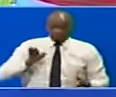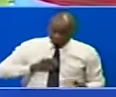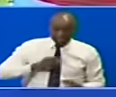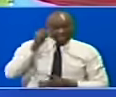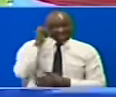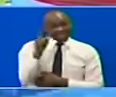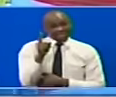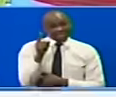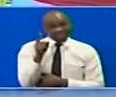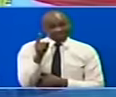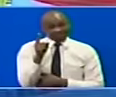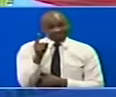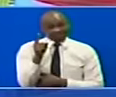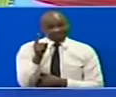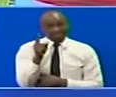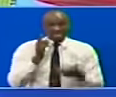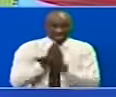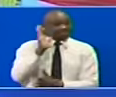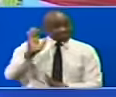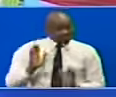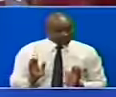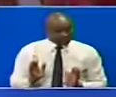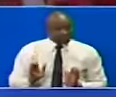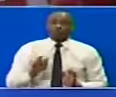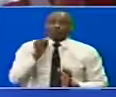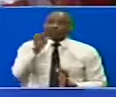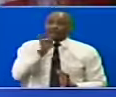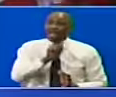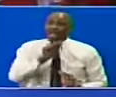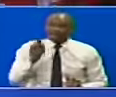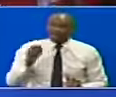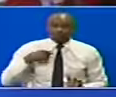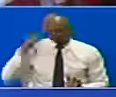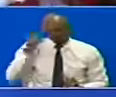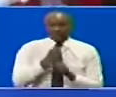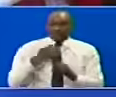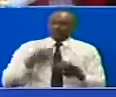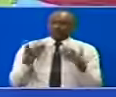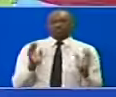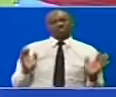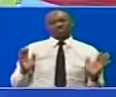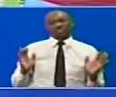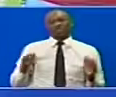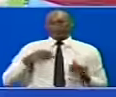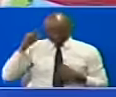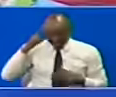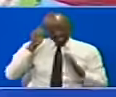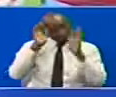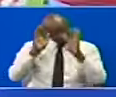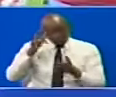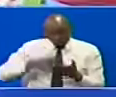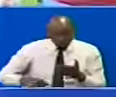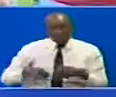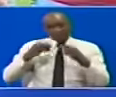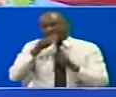wameshaelewa their rights. And therefore, I think I have done my work. And I think it is very important that you give